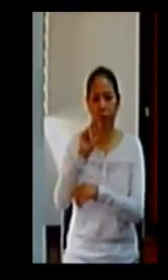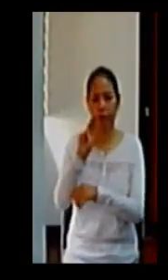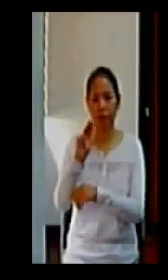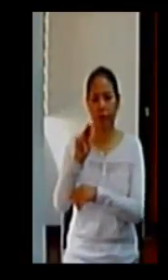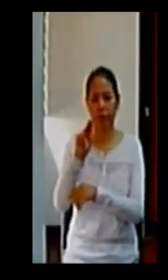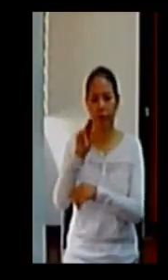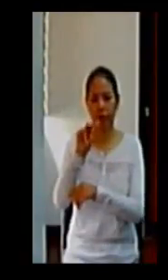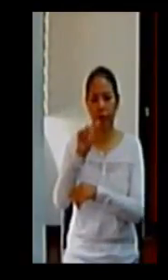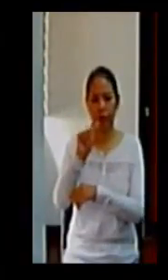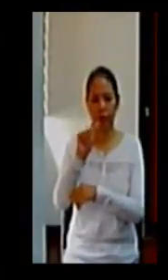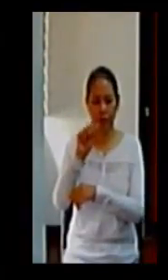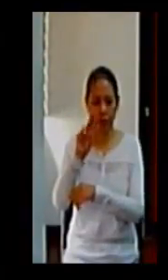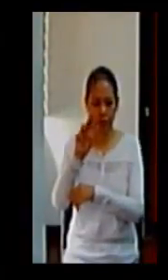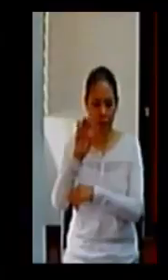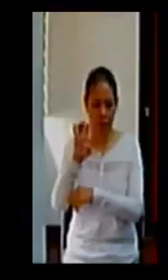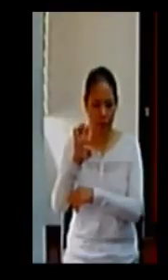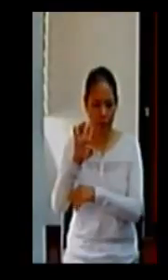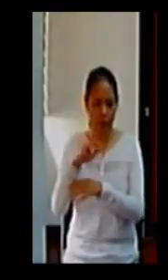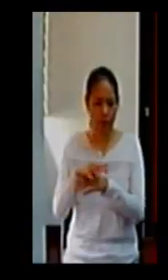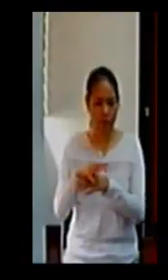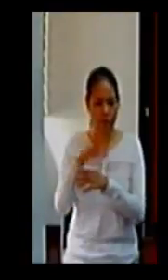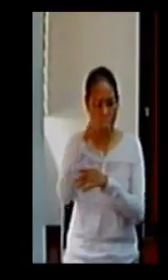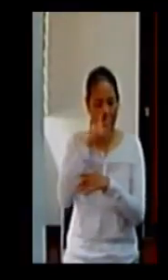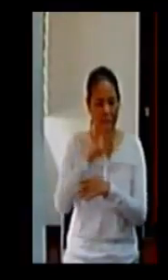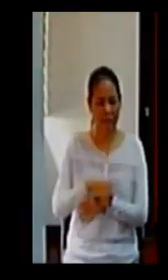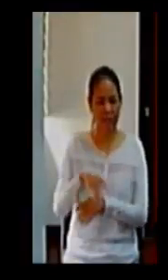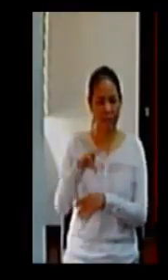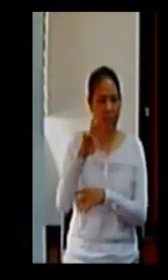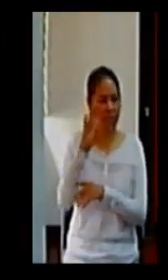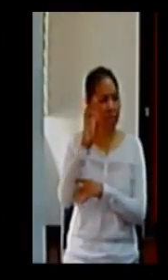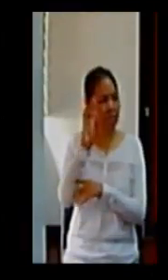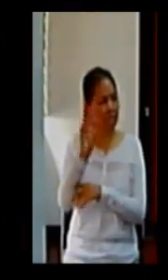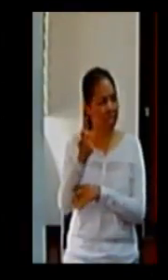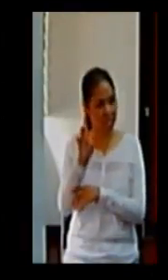Yung taon ko, 70 years ako ngayon.